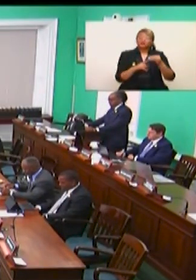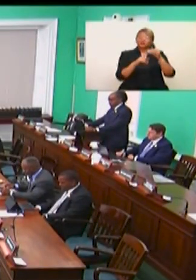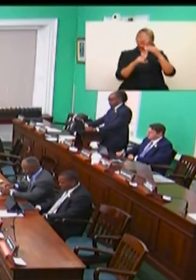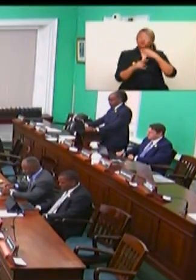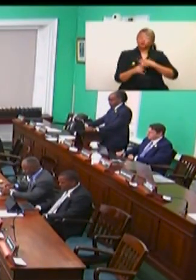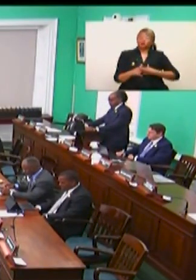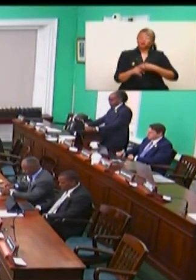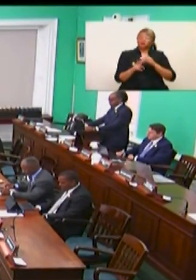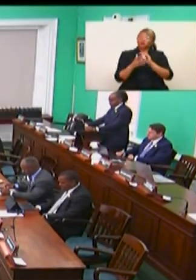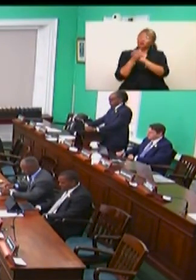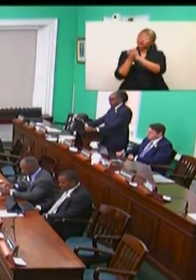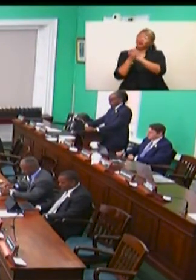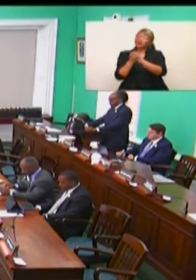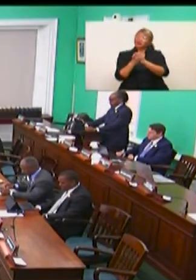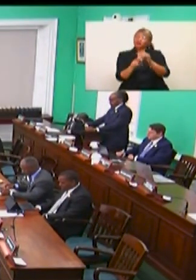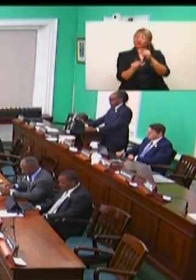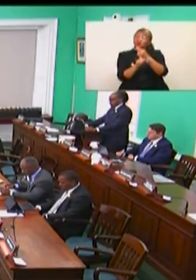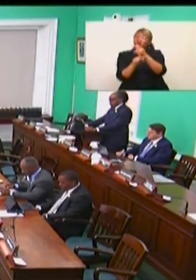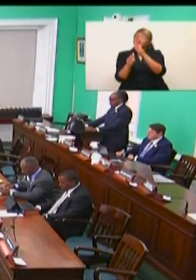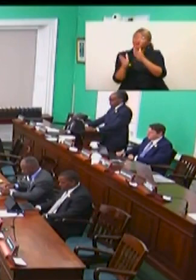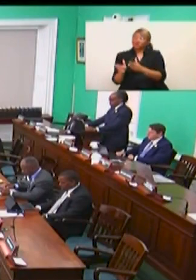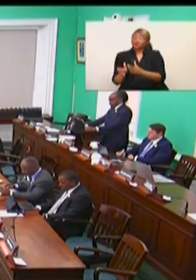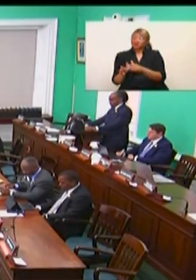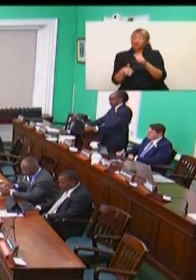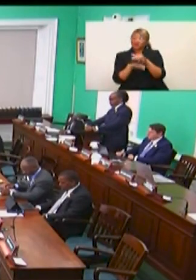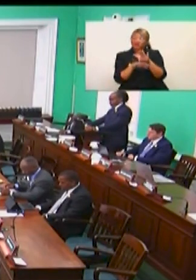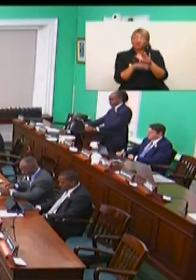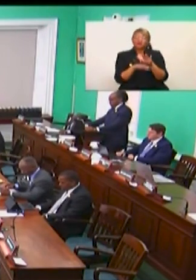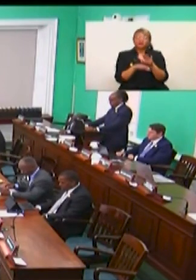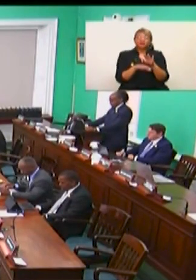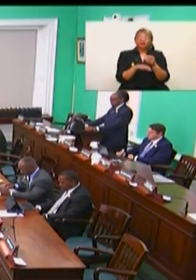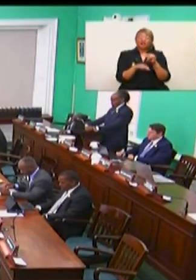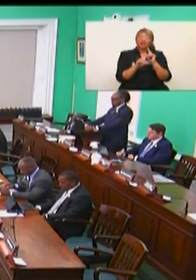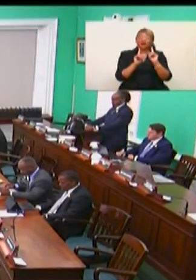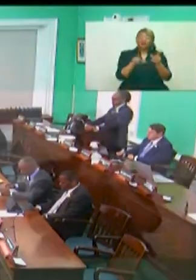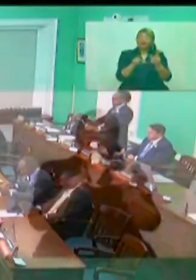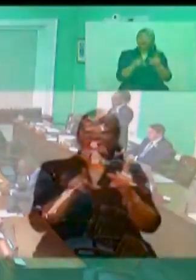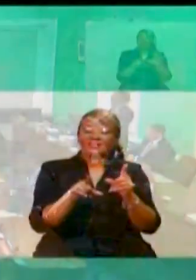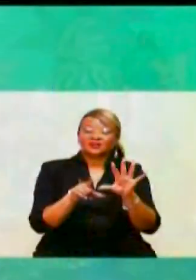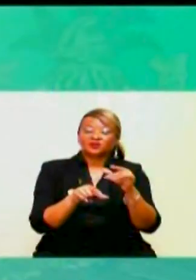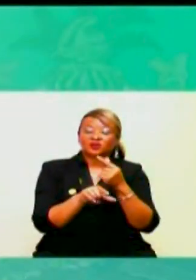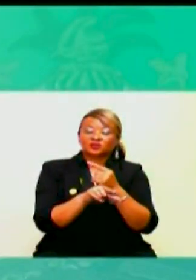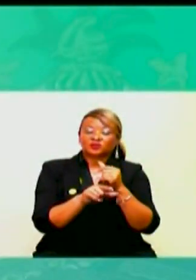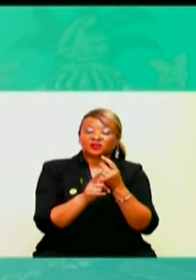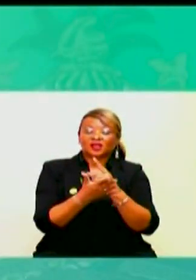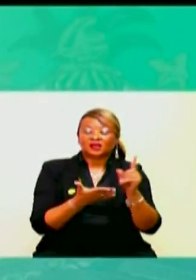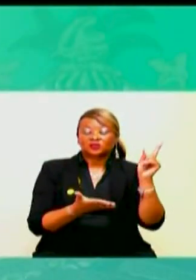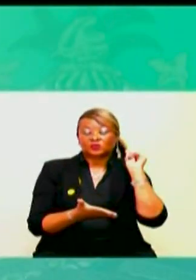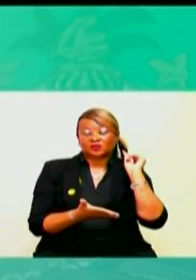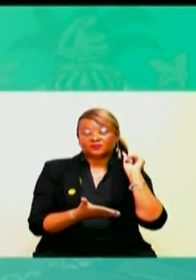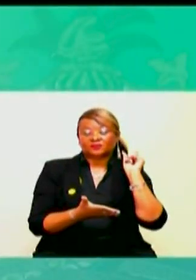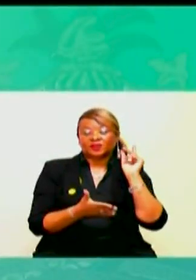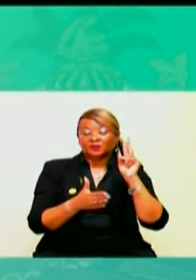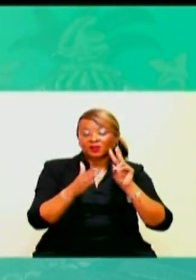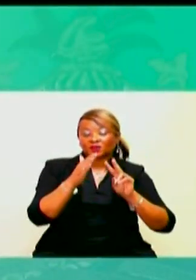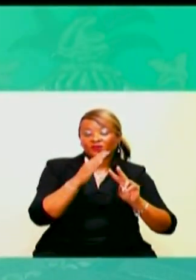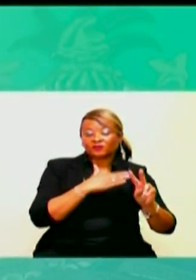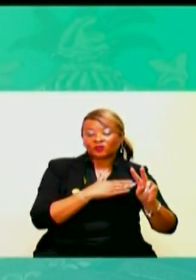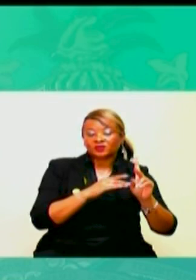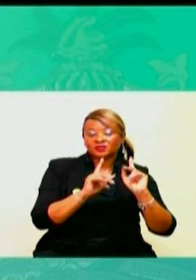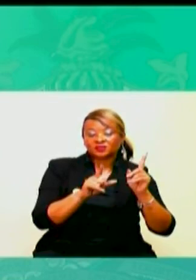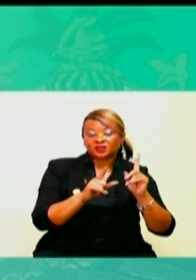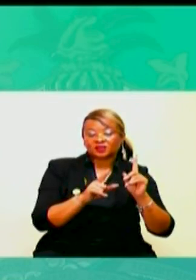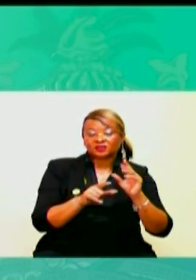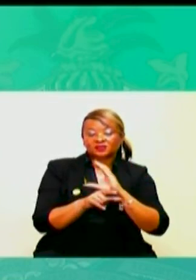congratulate the graduates. I attended those schools' graduations last week. I am looking forward to attending